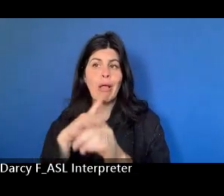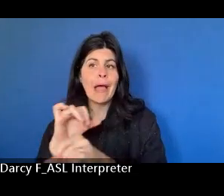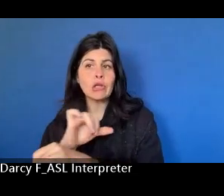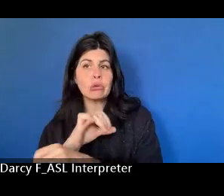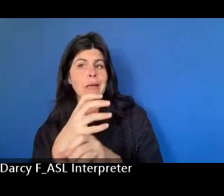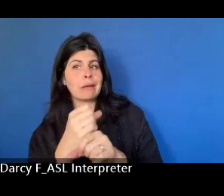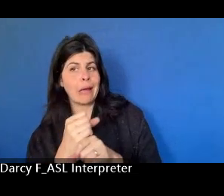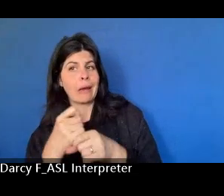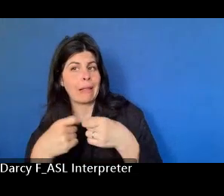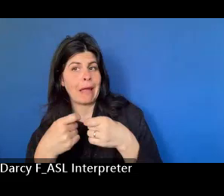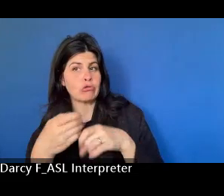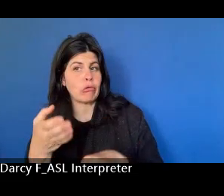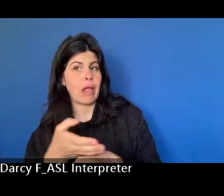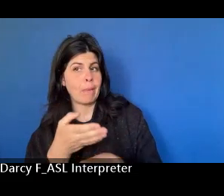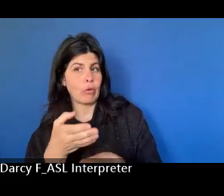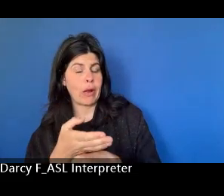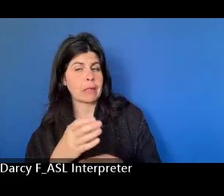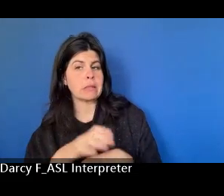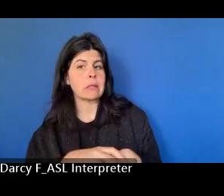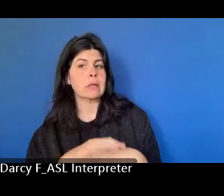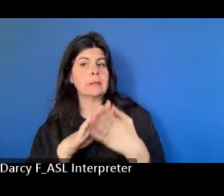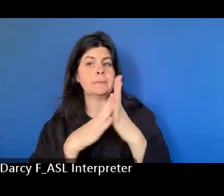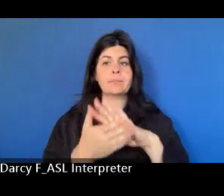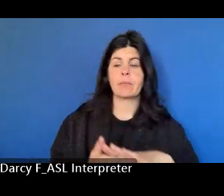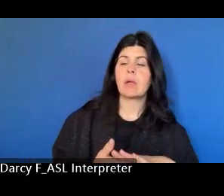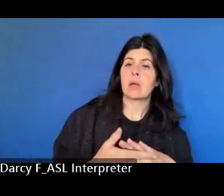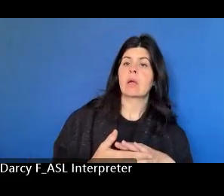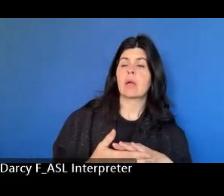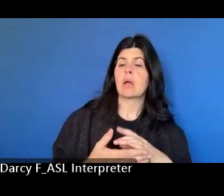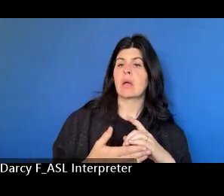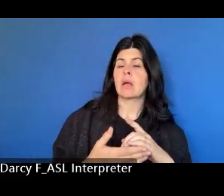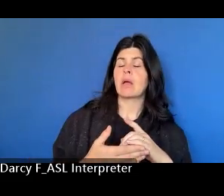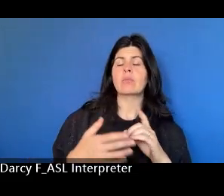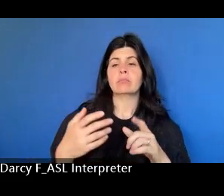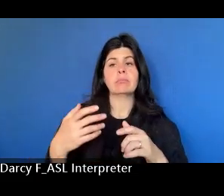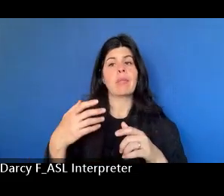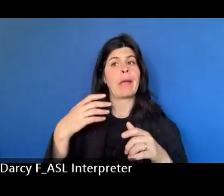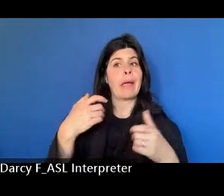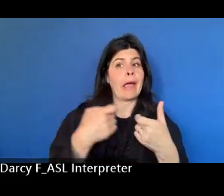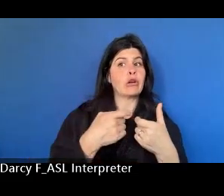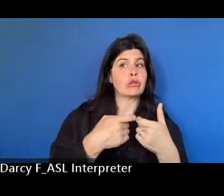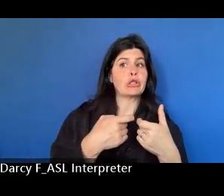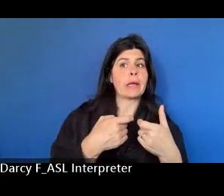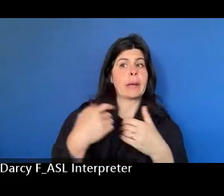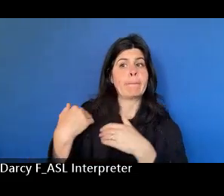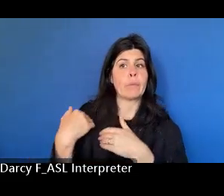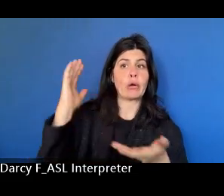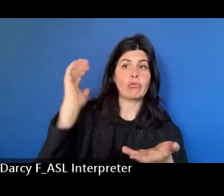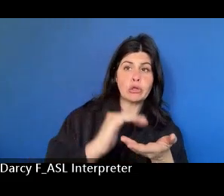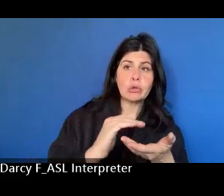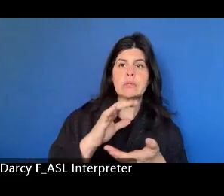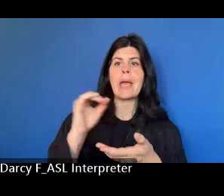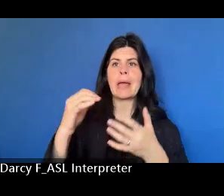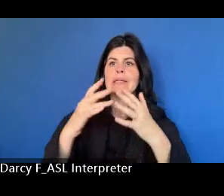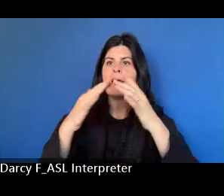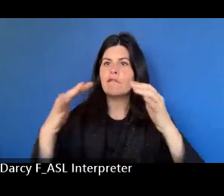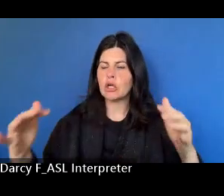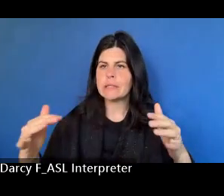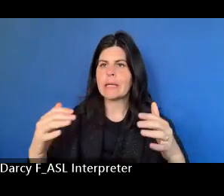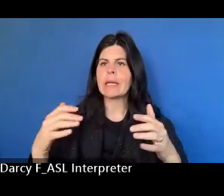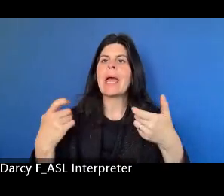upgrades to reduce their energy burden as well as diversify its energy resources.